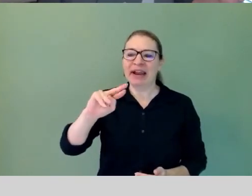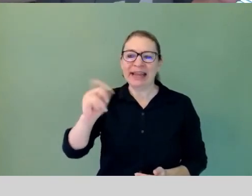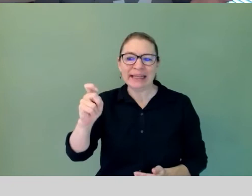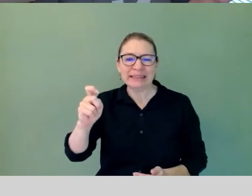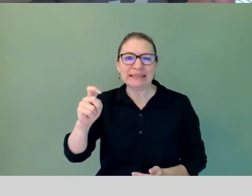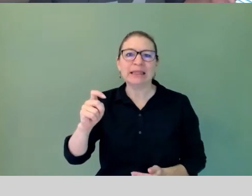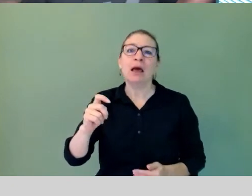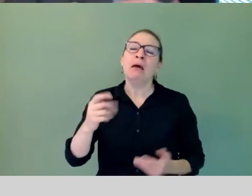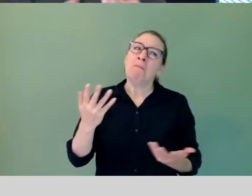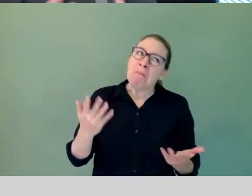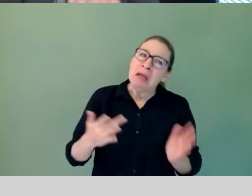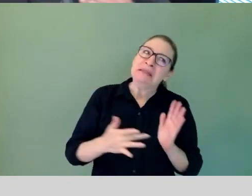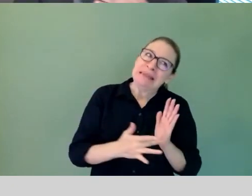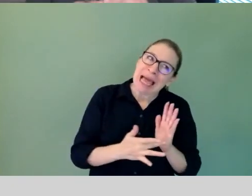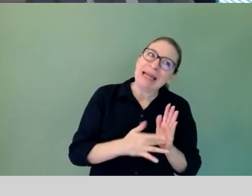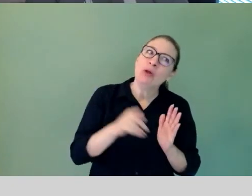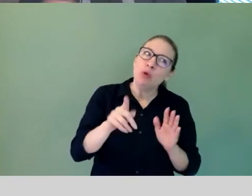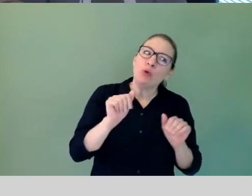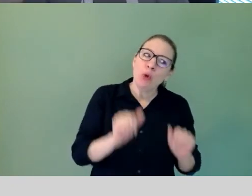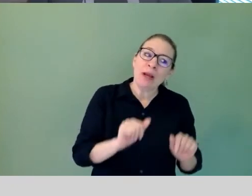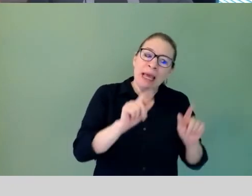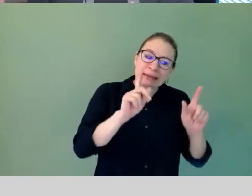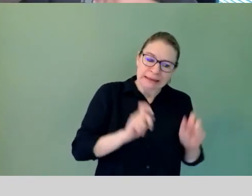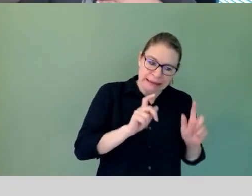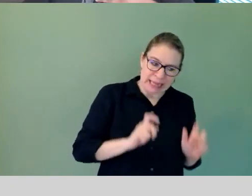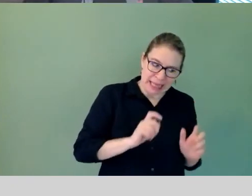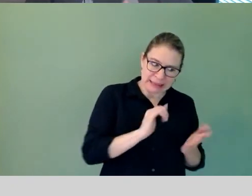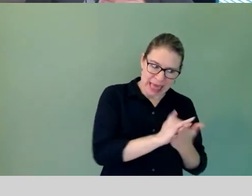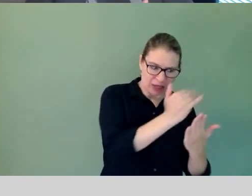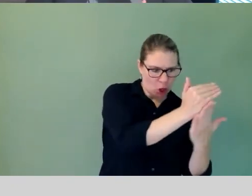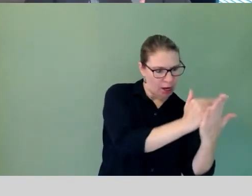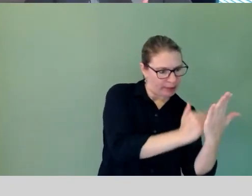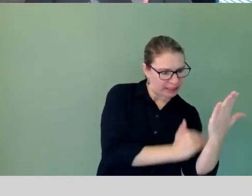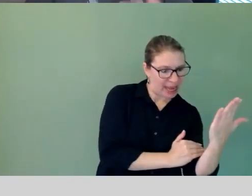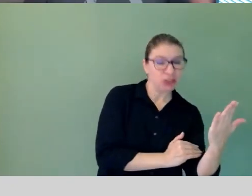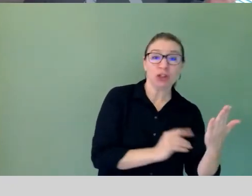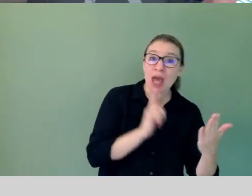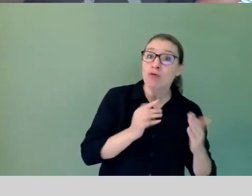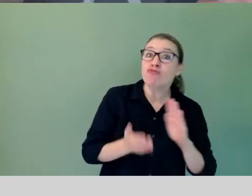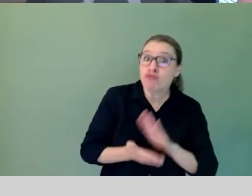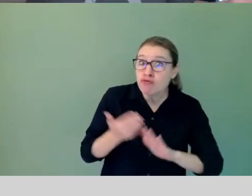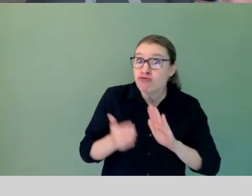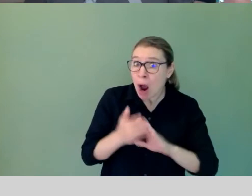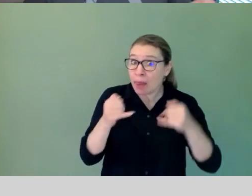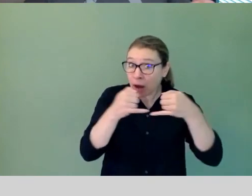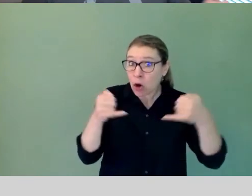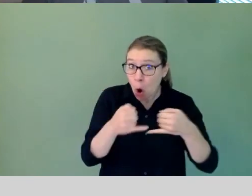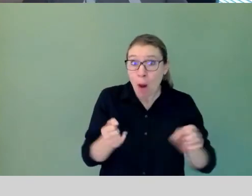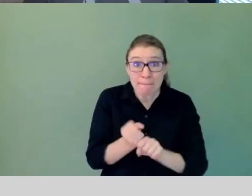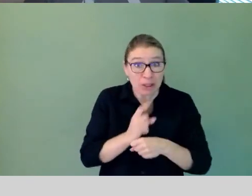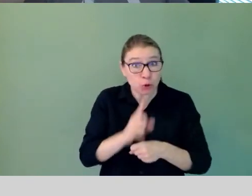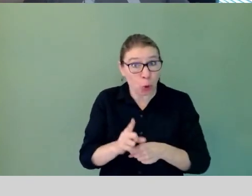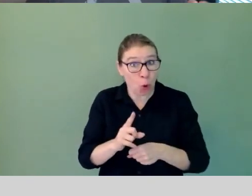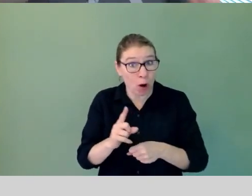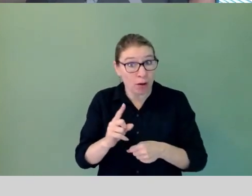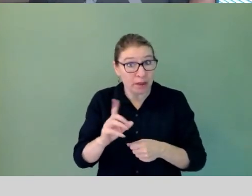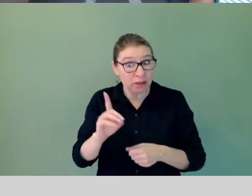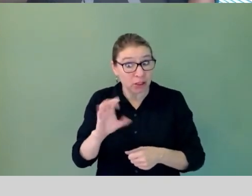and make sure that it actually works and run the code to test to make sure the docs work. So that's a really good advantage as